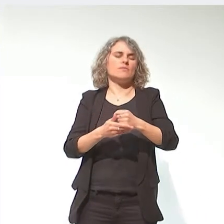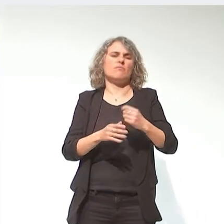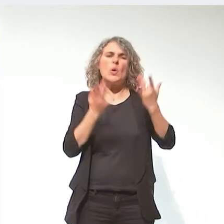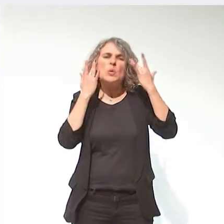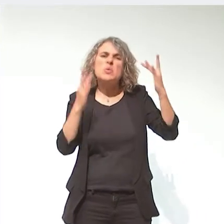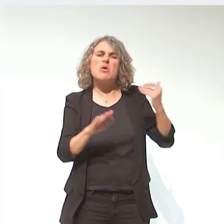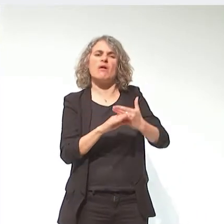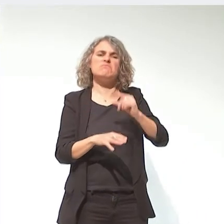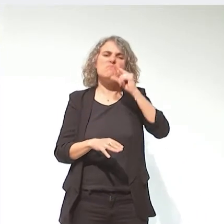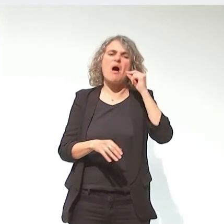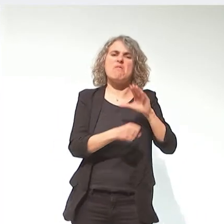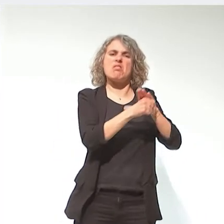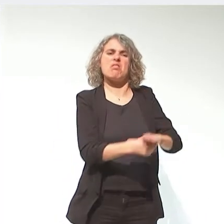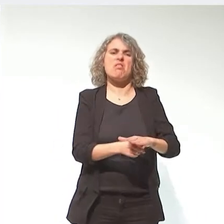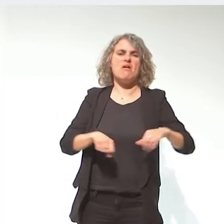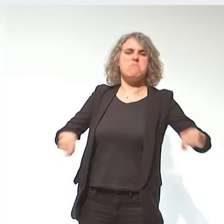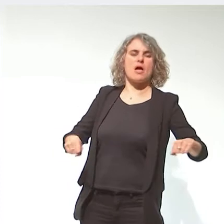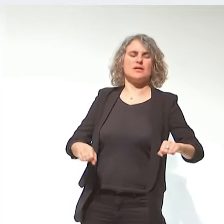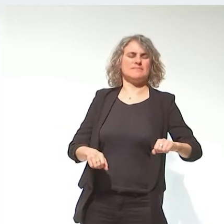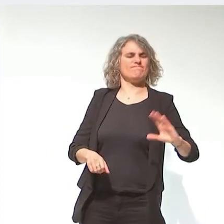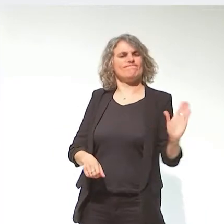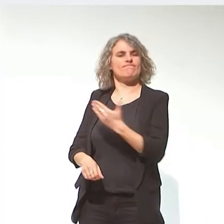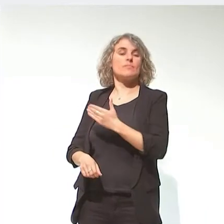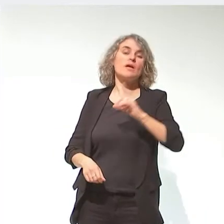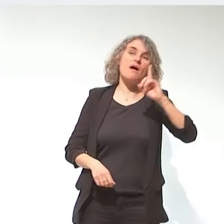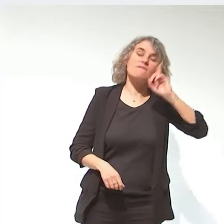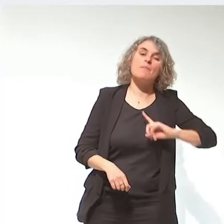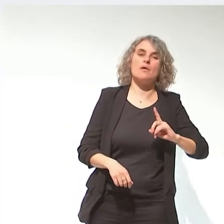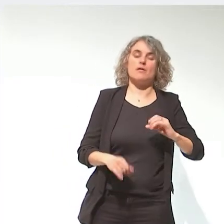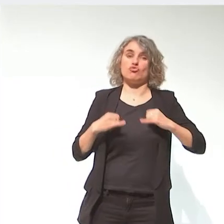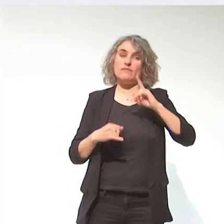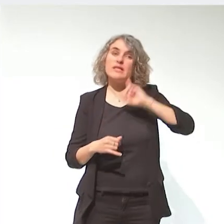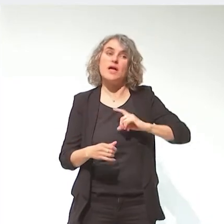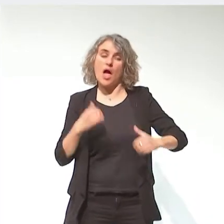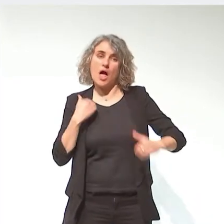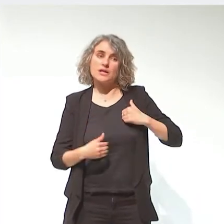enfranchise women and girls to move away from a patriarchal environment.